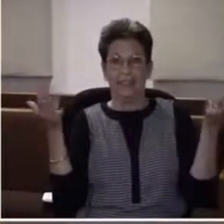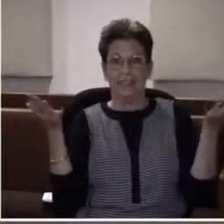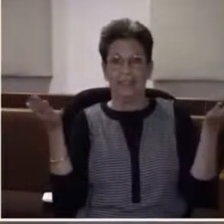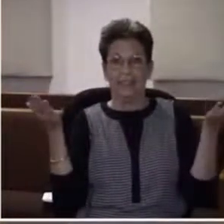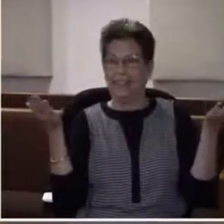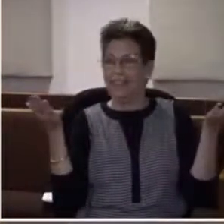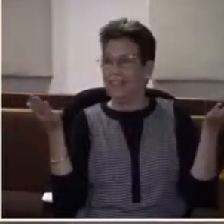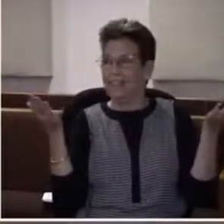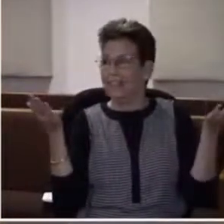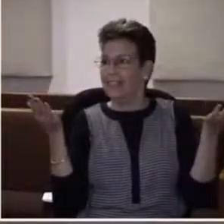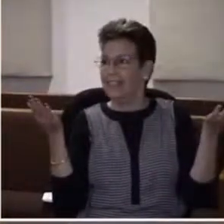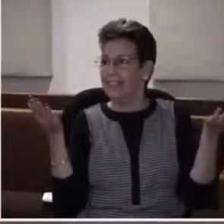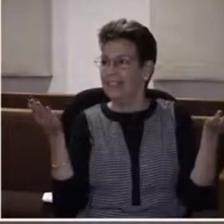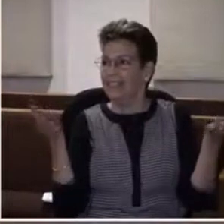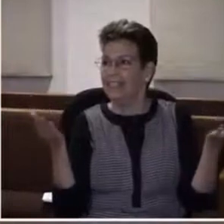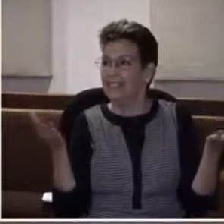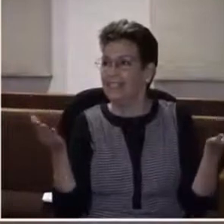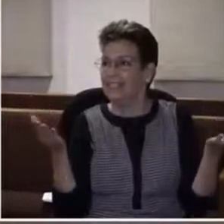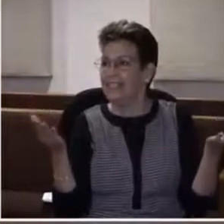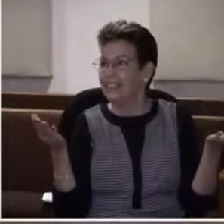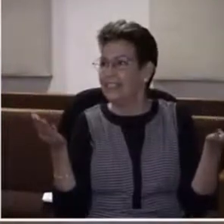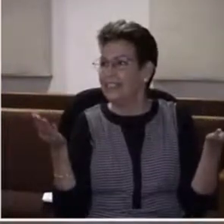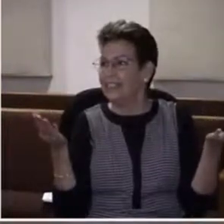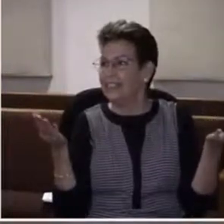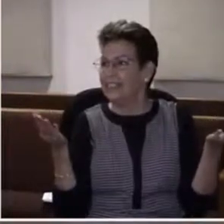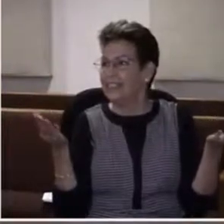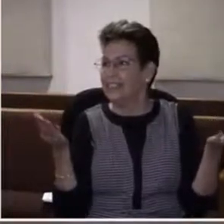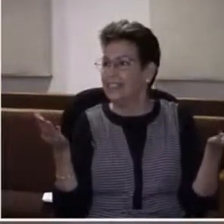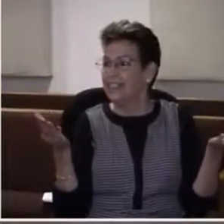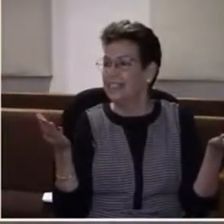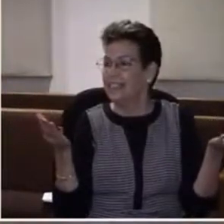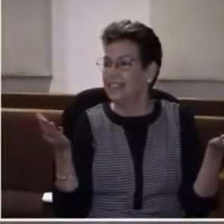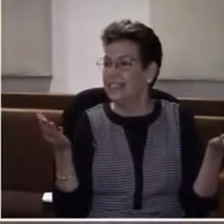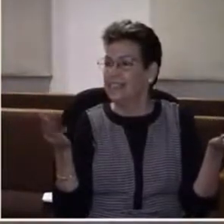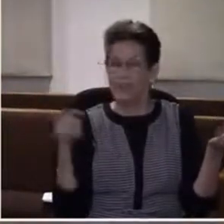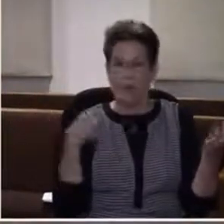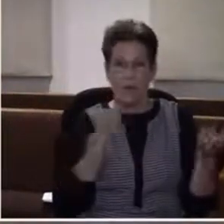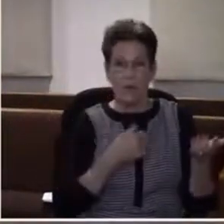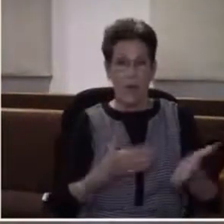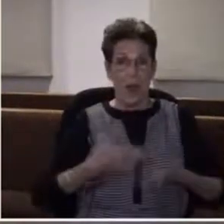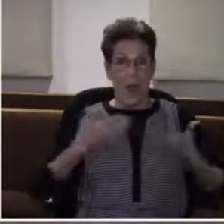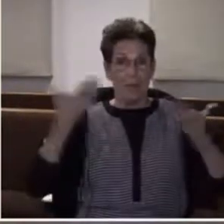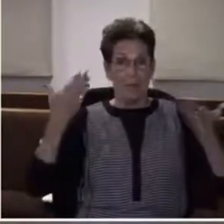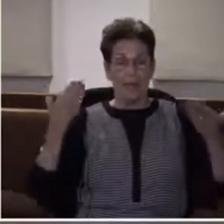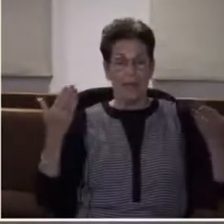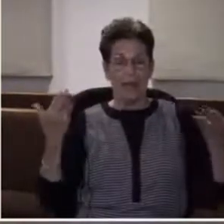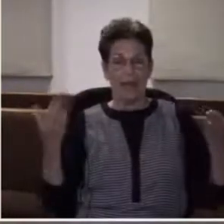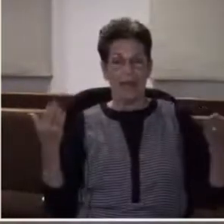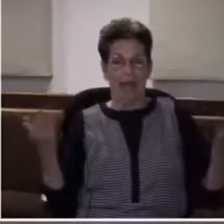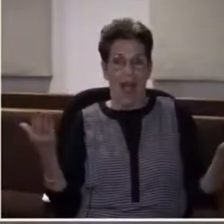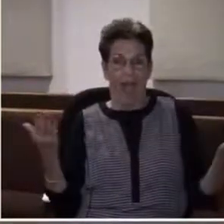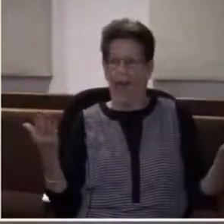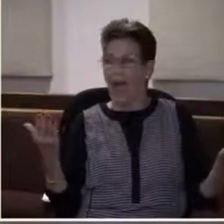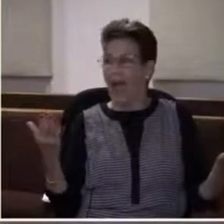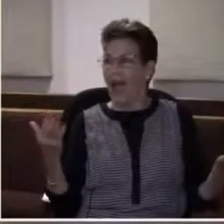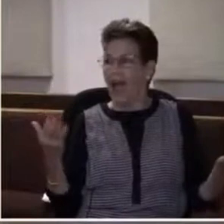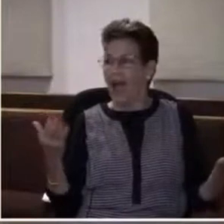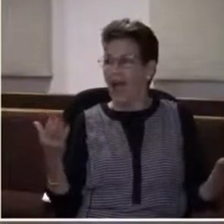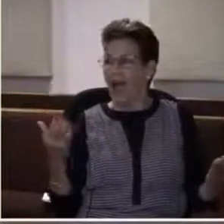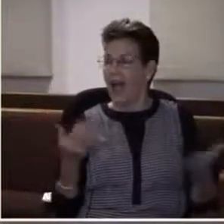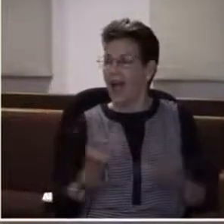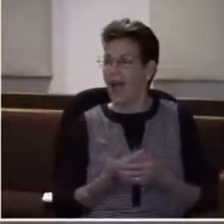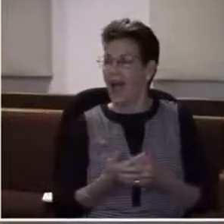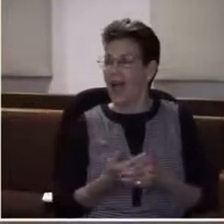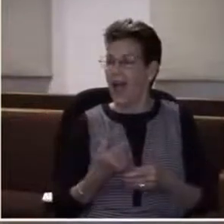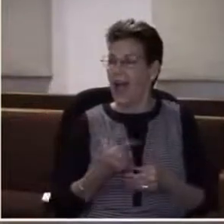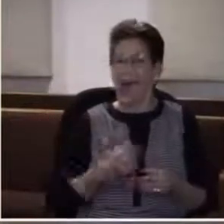my life kind of smells different. What'd you do? Win the lottery? No. I didn't win the lottery. Just I